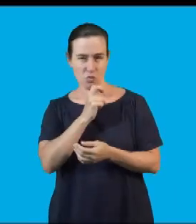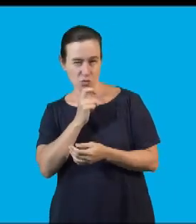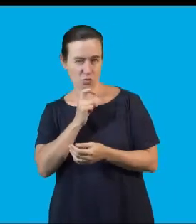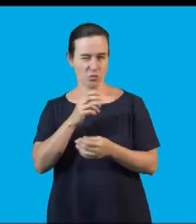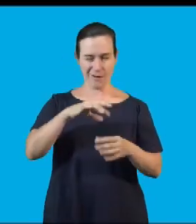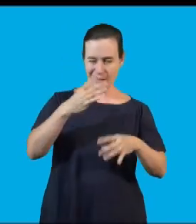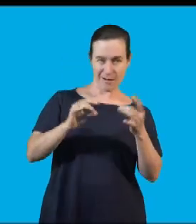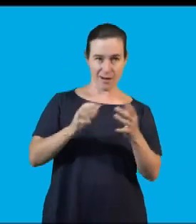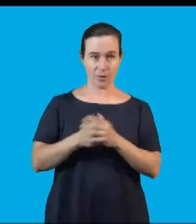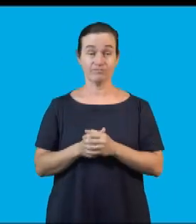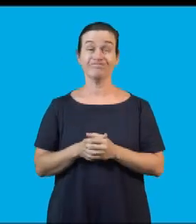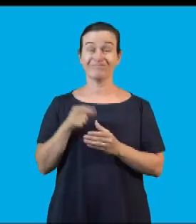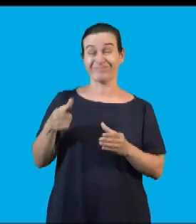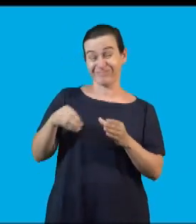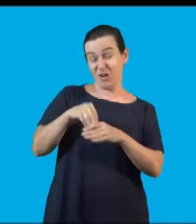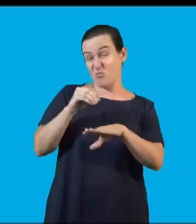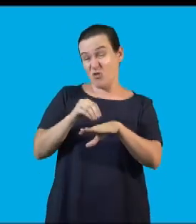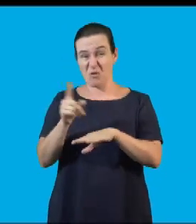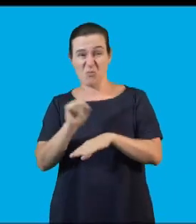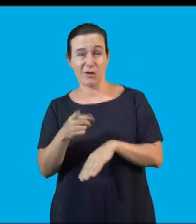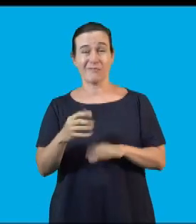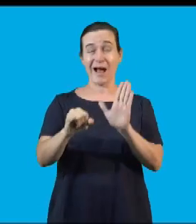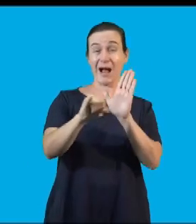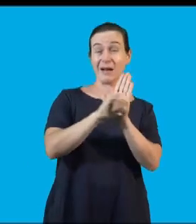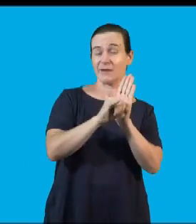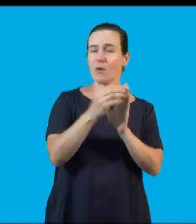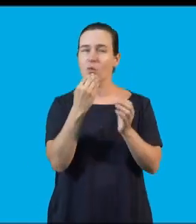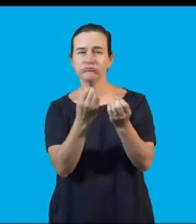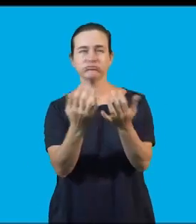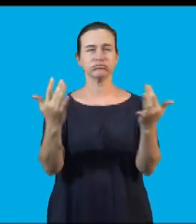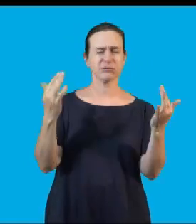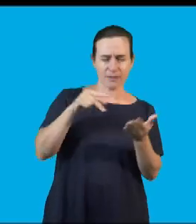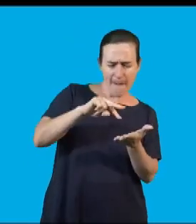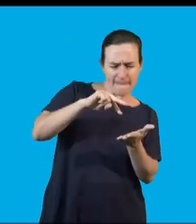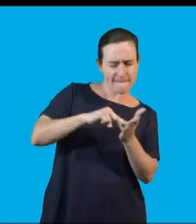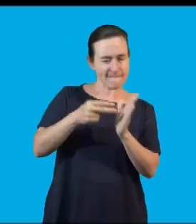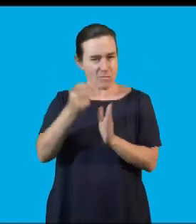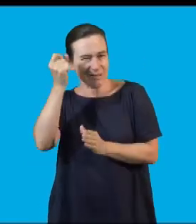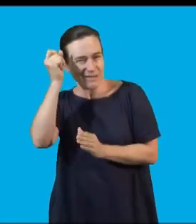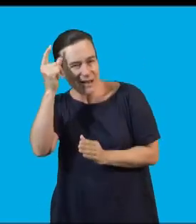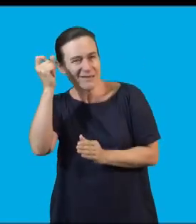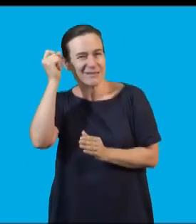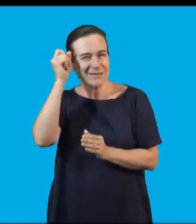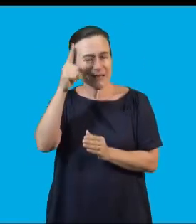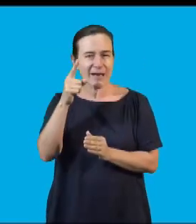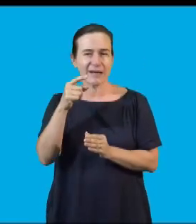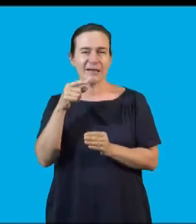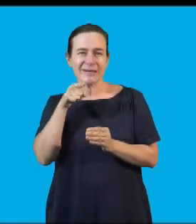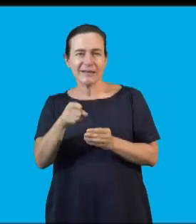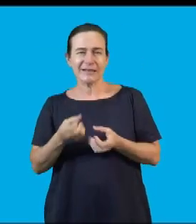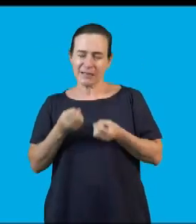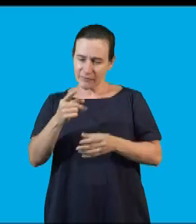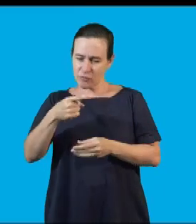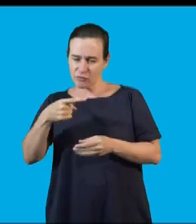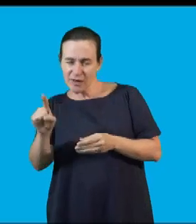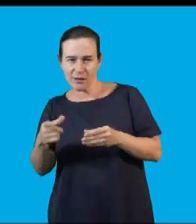Content problems include identifying the audience, understanding the purpose, giving relevant content, and then applying